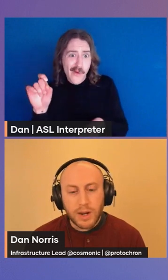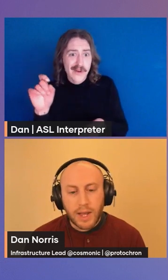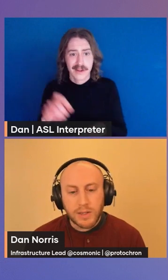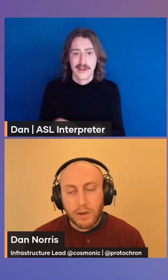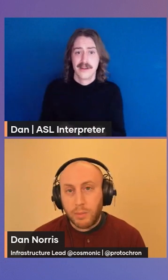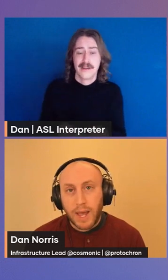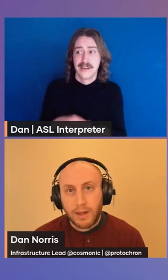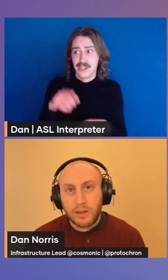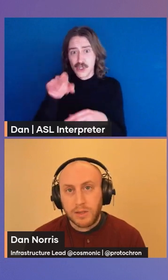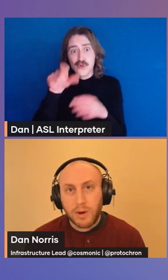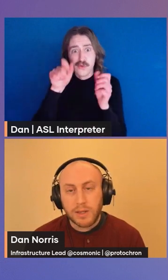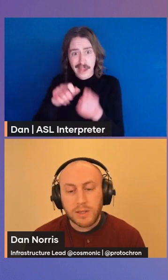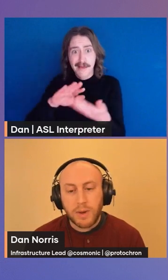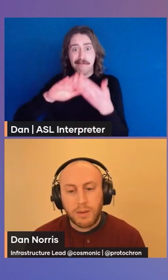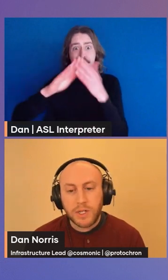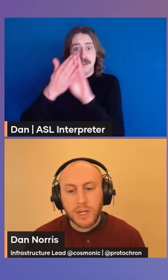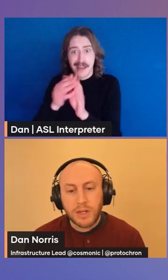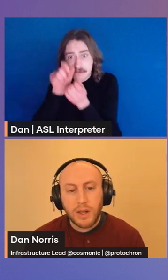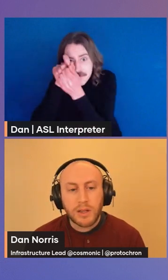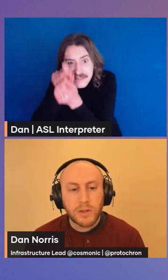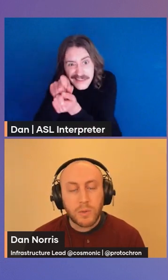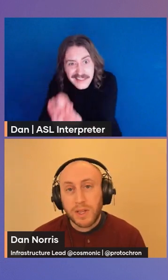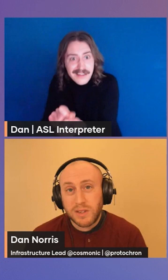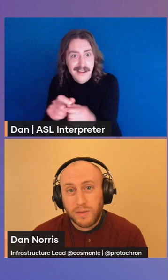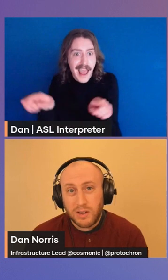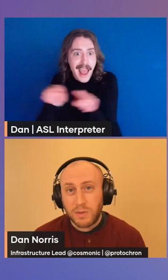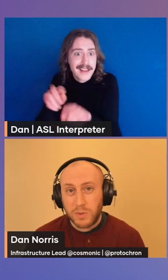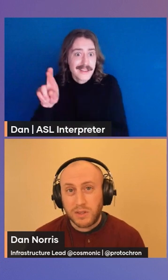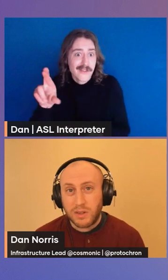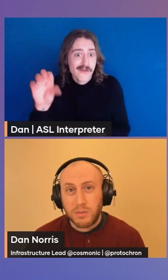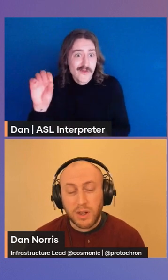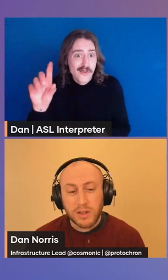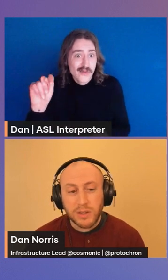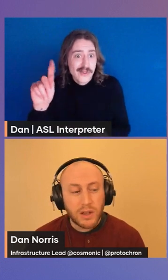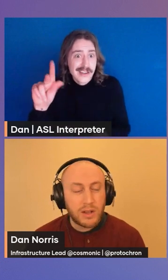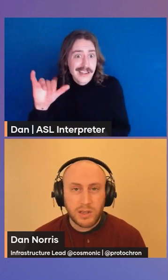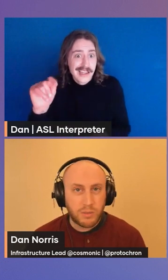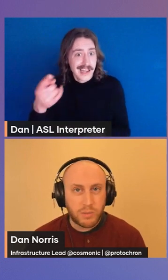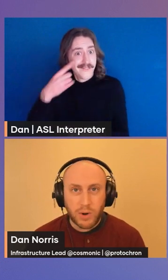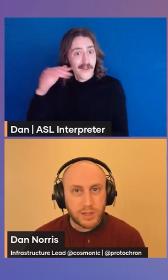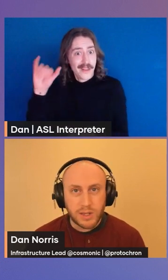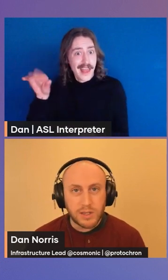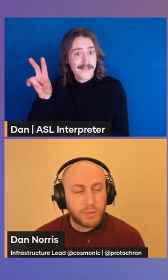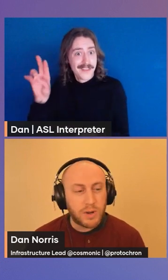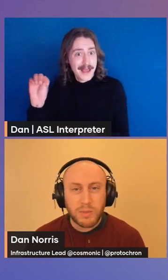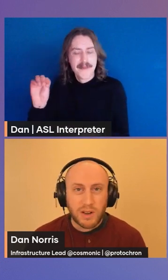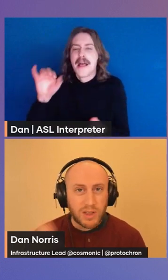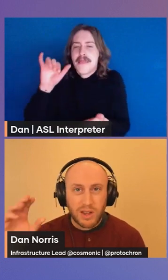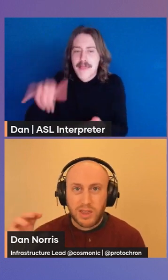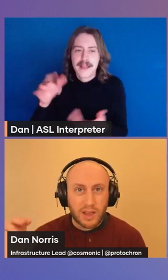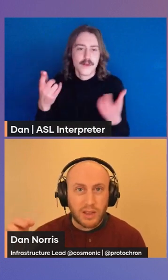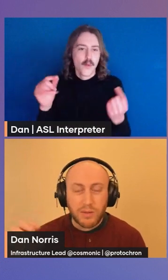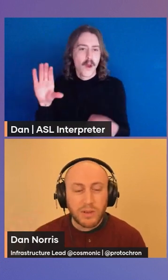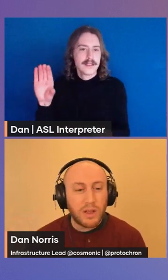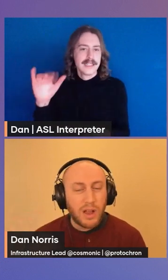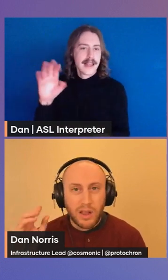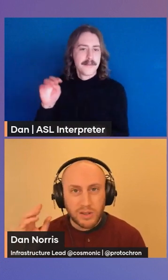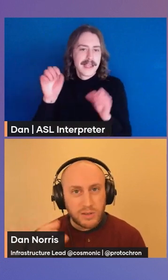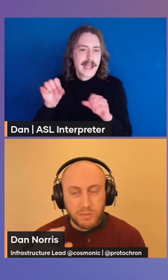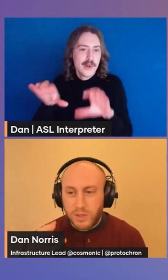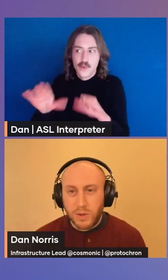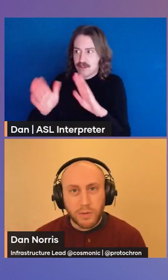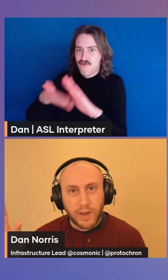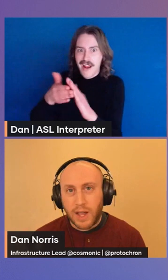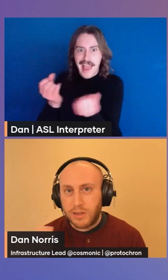granular as every packet that's processed by a machine. And so that's effectively what Cilium does. It's able to process pretty much everything at that level. And